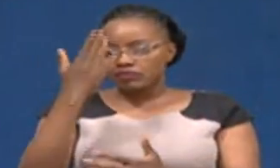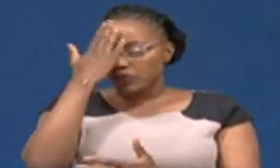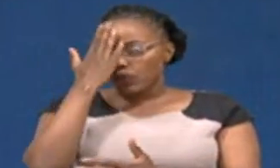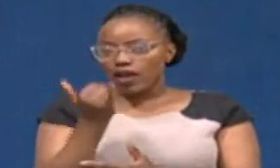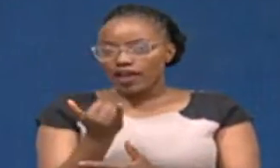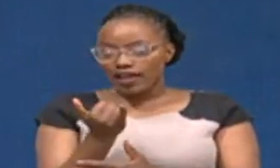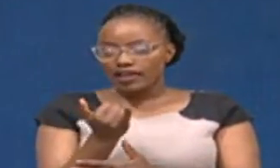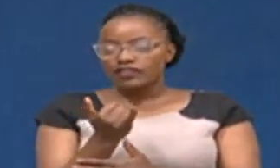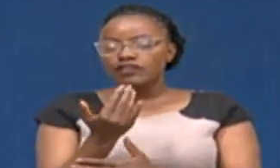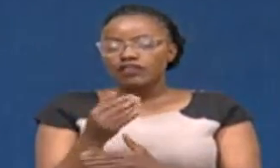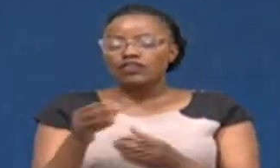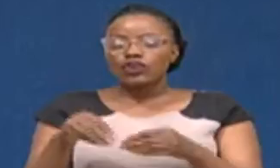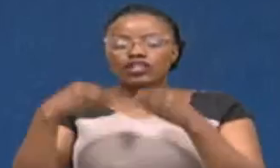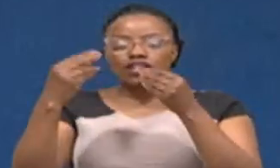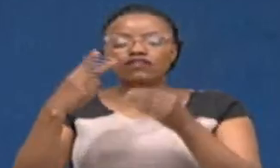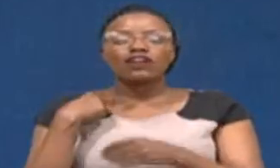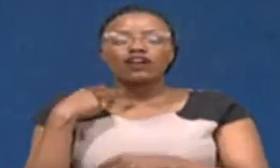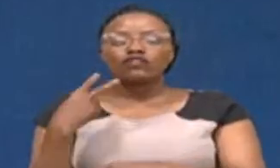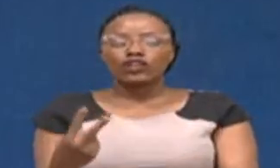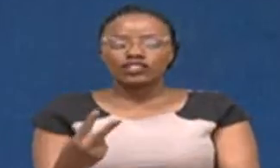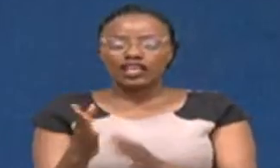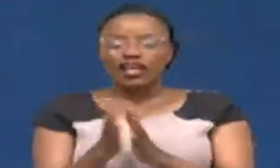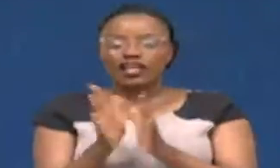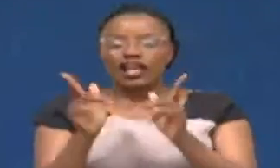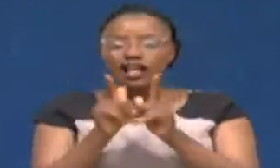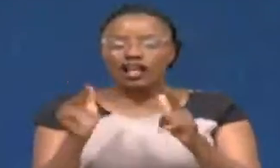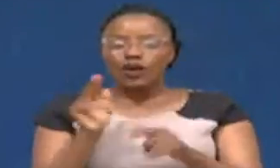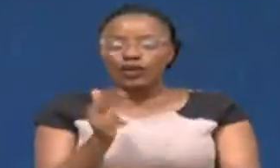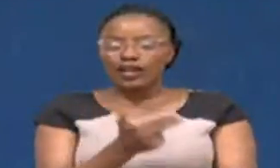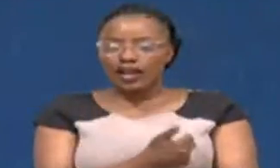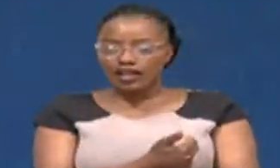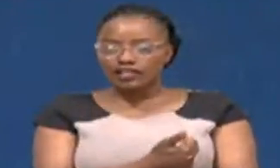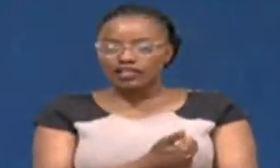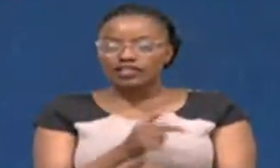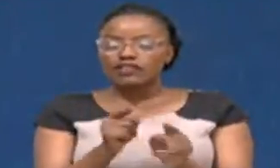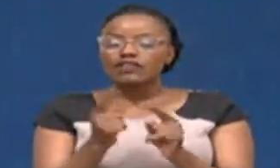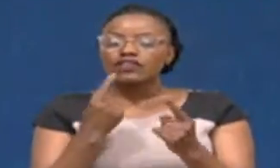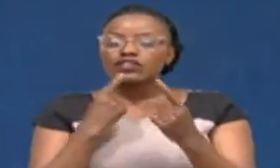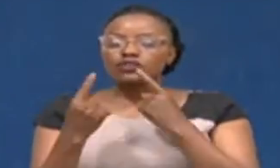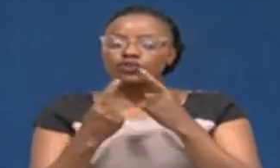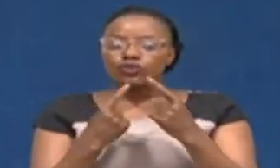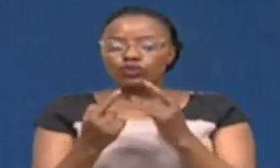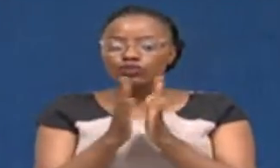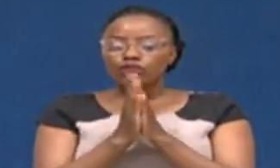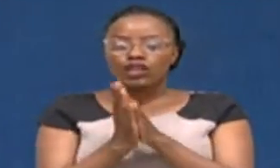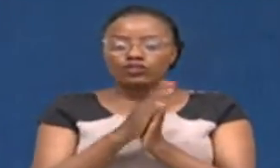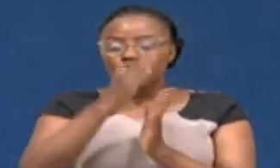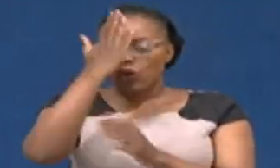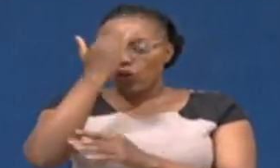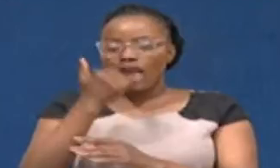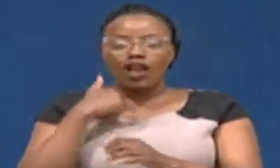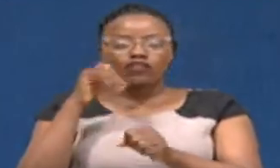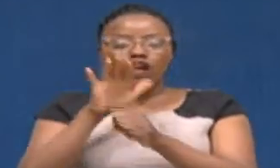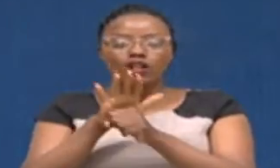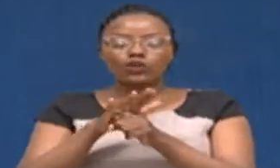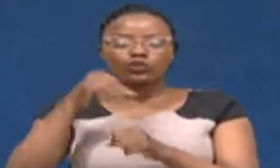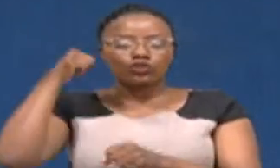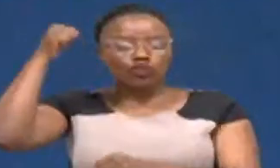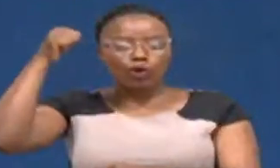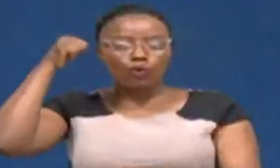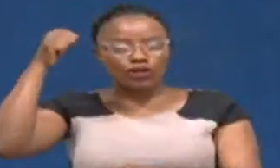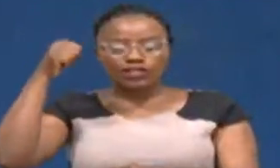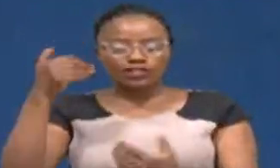for lending voice and allowing us to speak into the narrative, because there's been too much